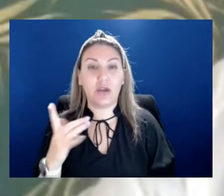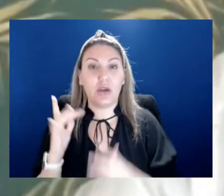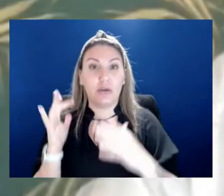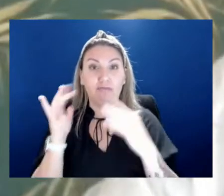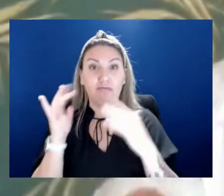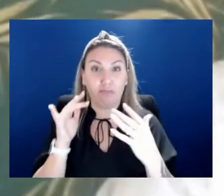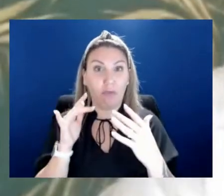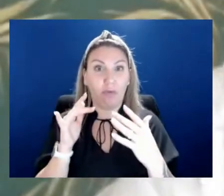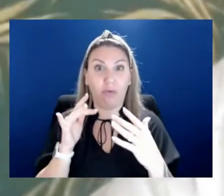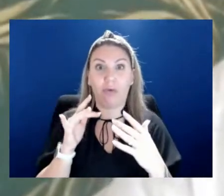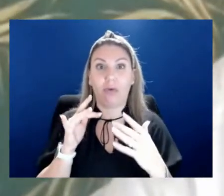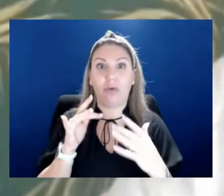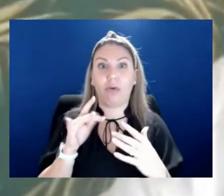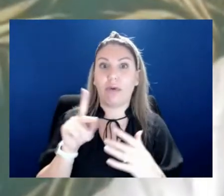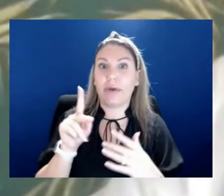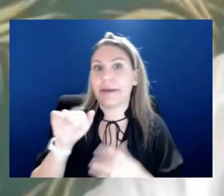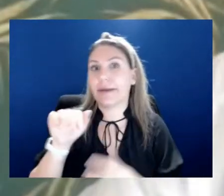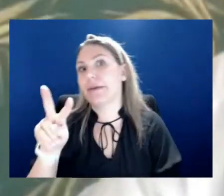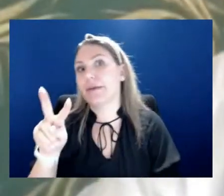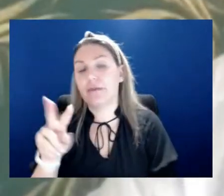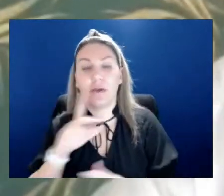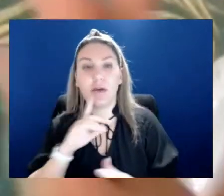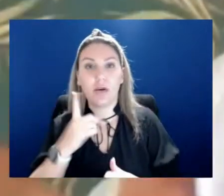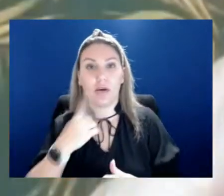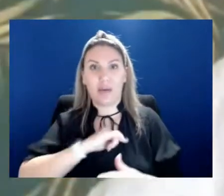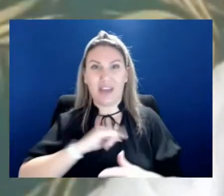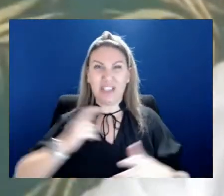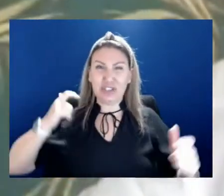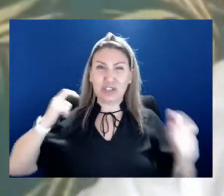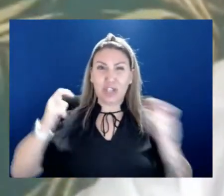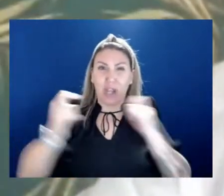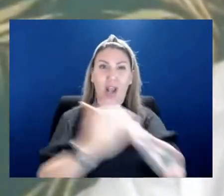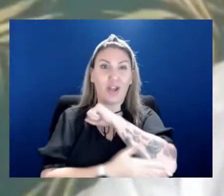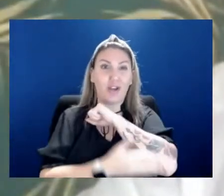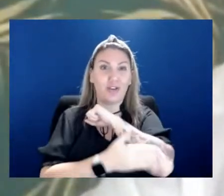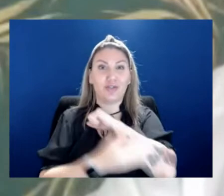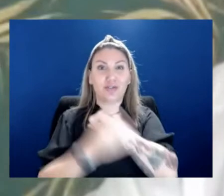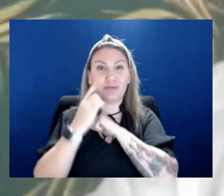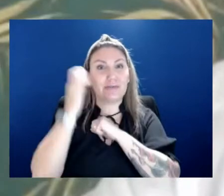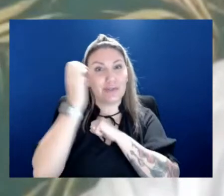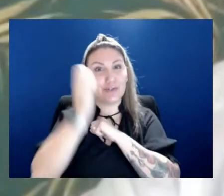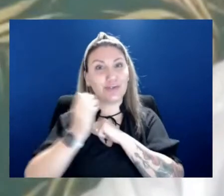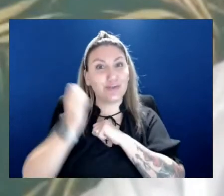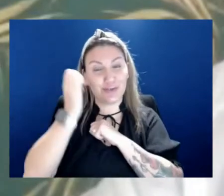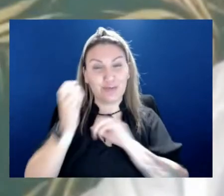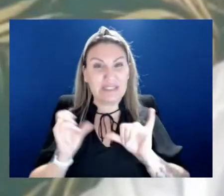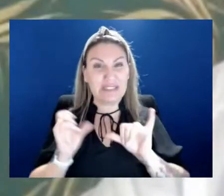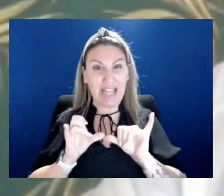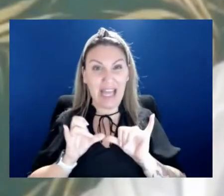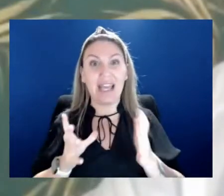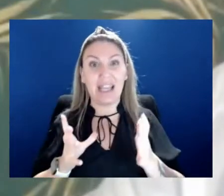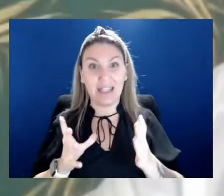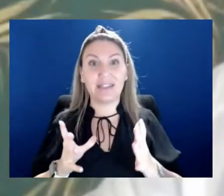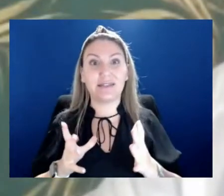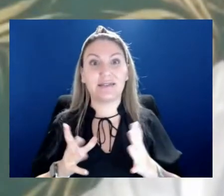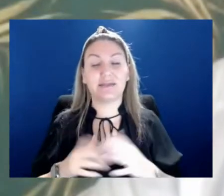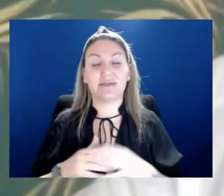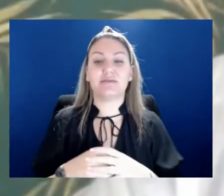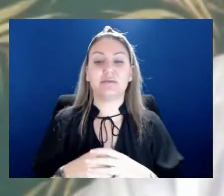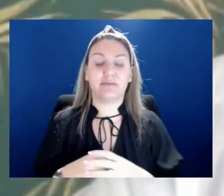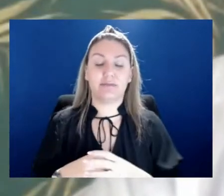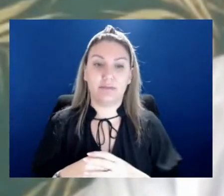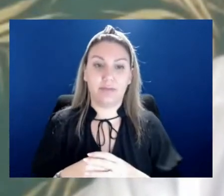country. We got a very huge country, like for European-sized country. But I know